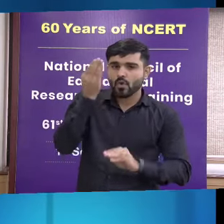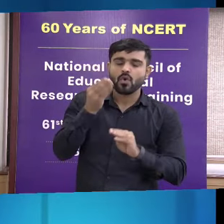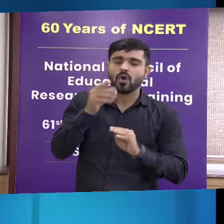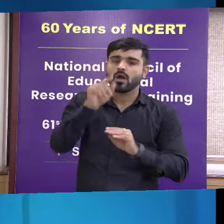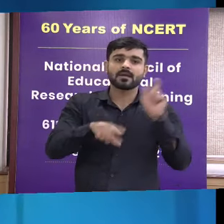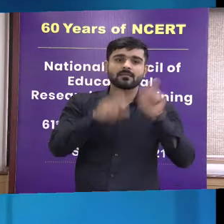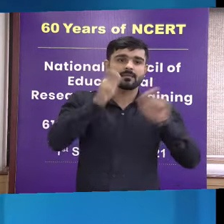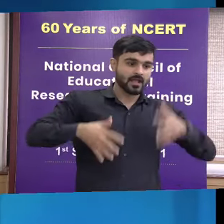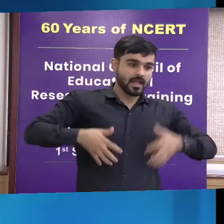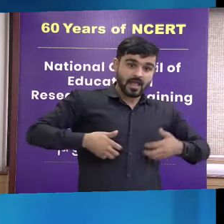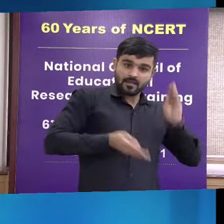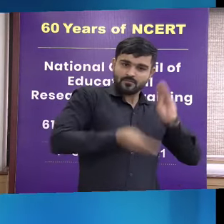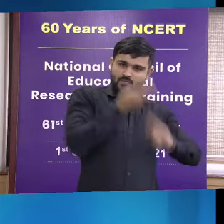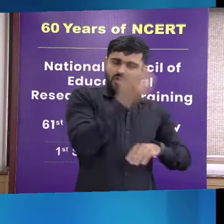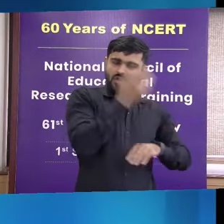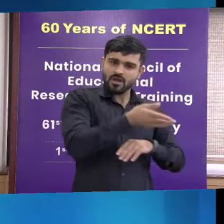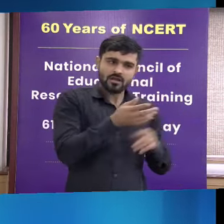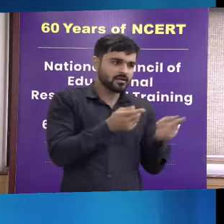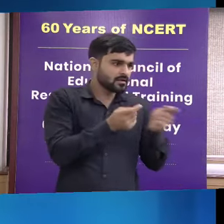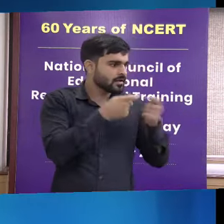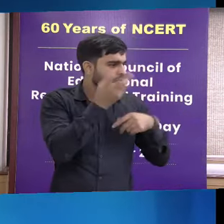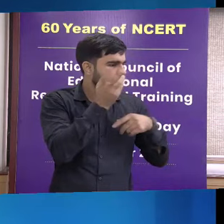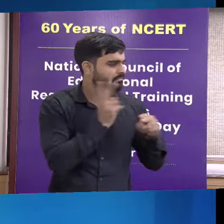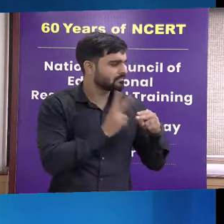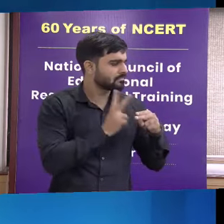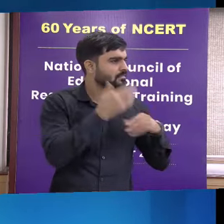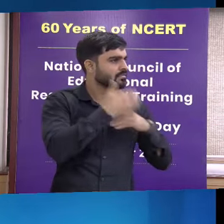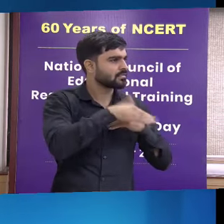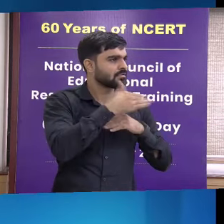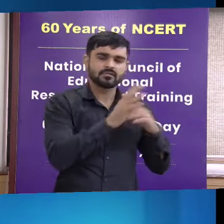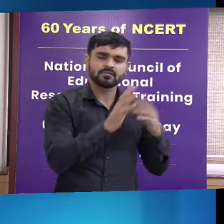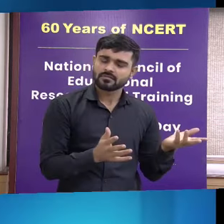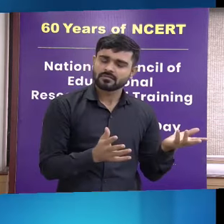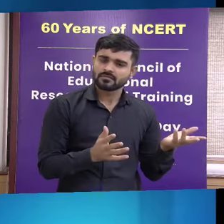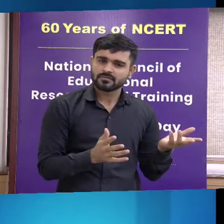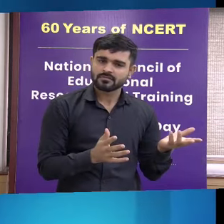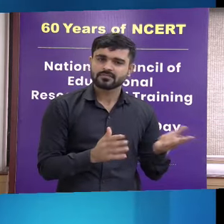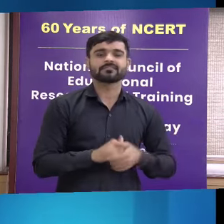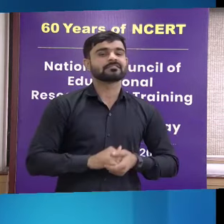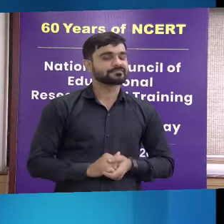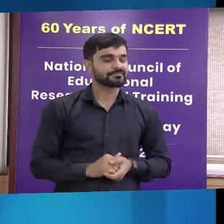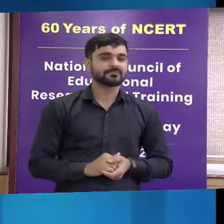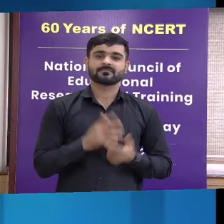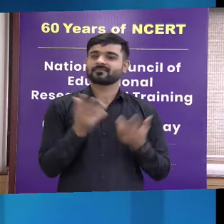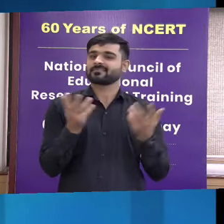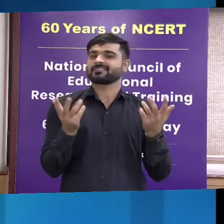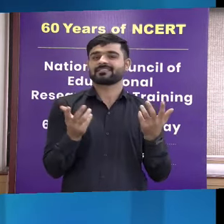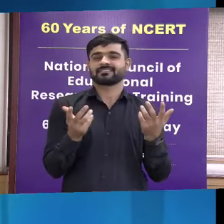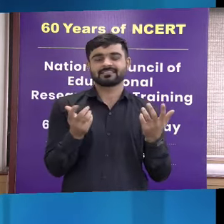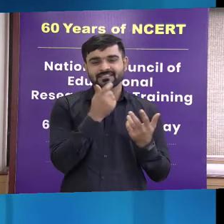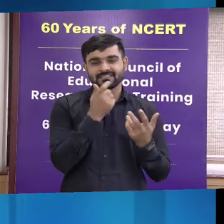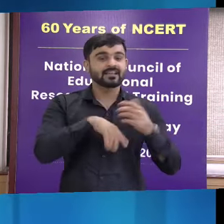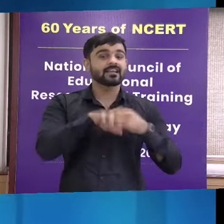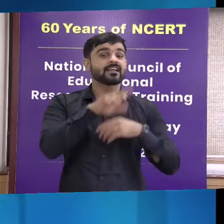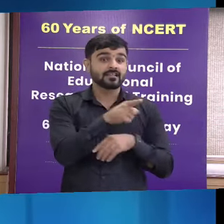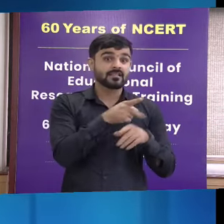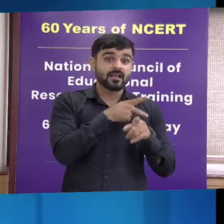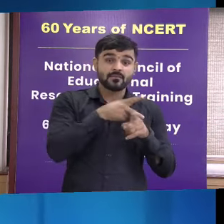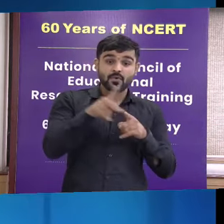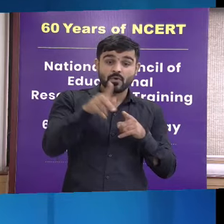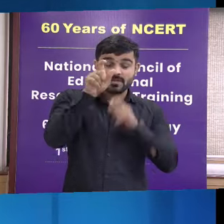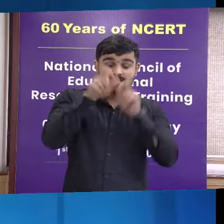is very limited. Still then institution is there. So the production of our